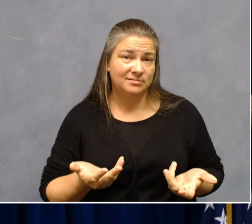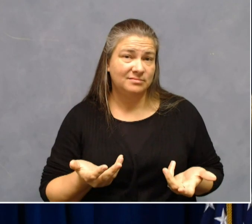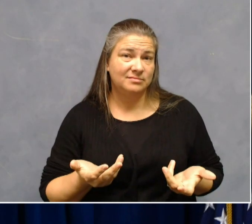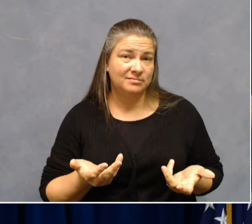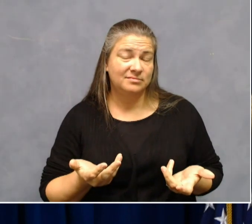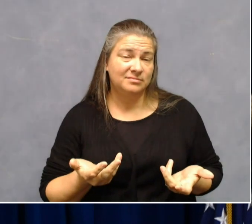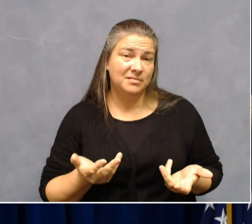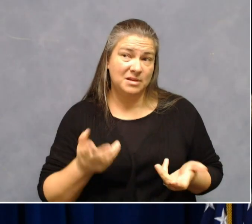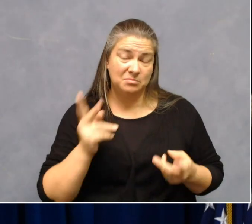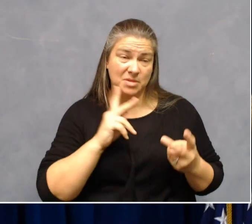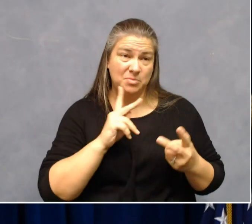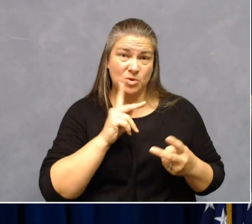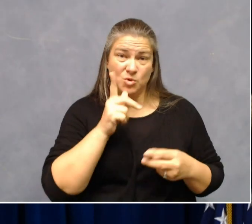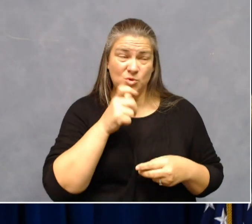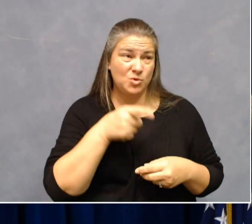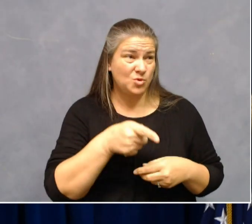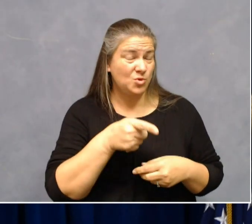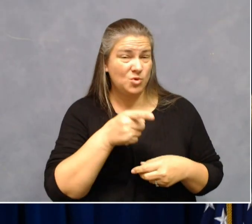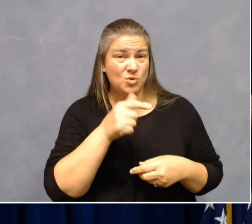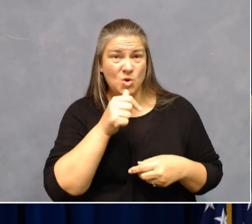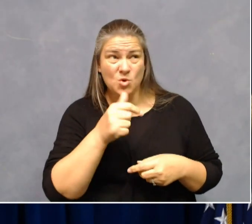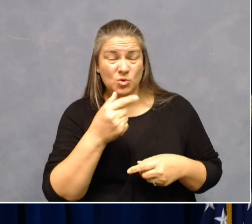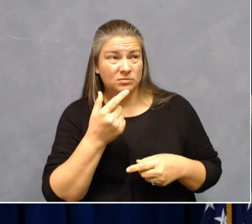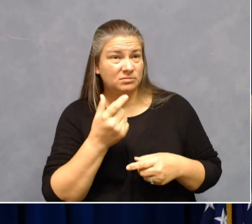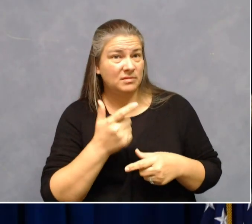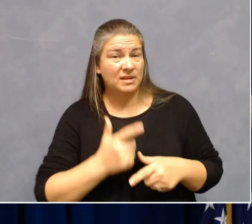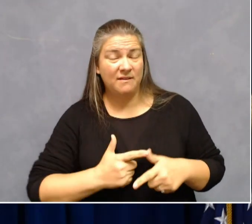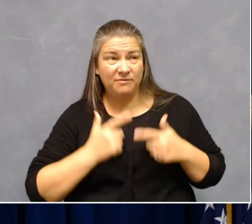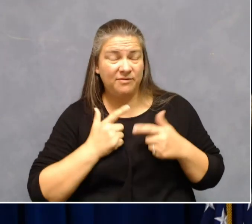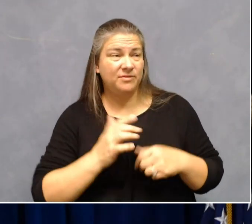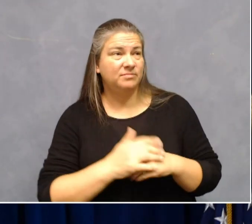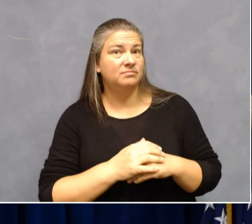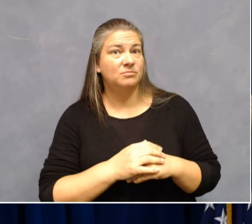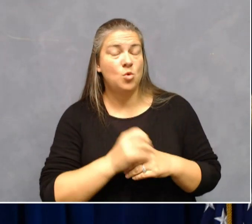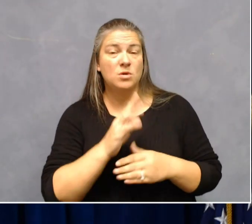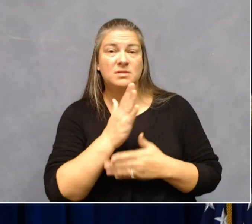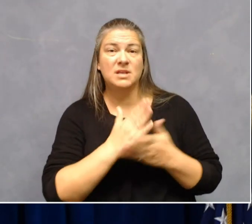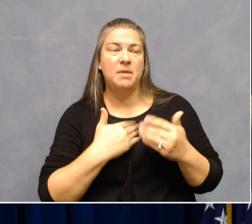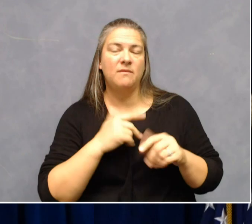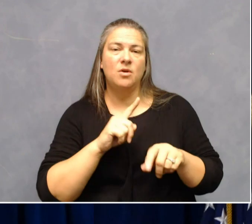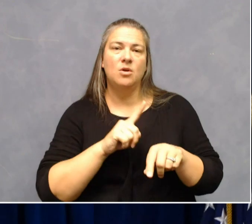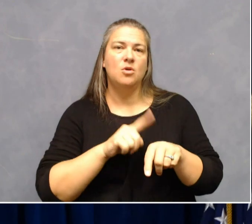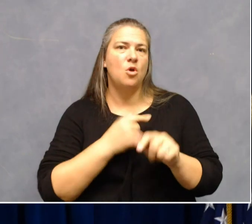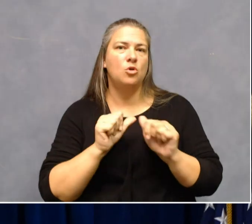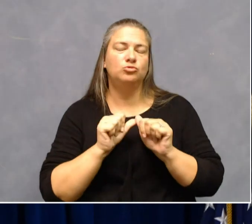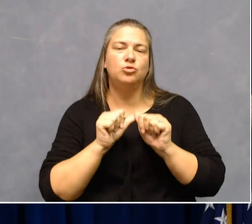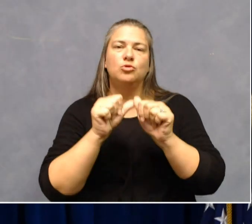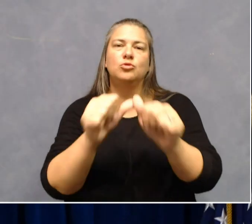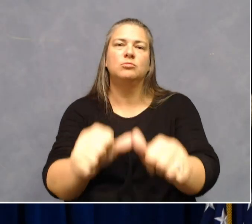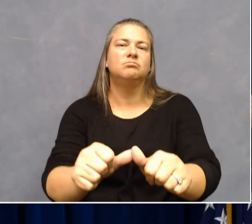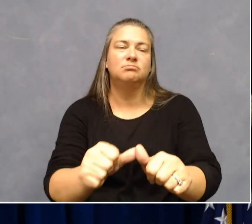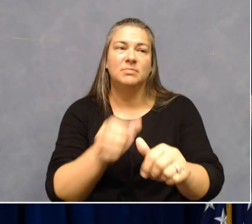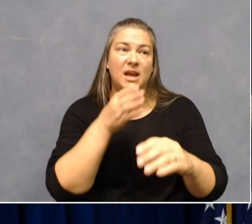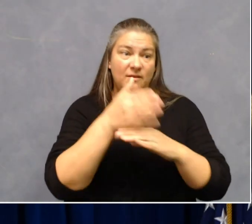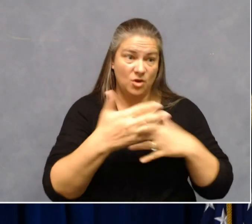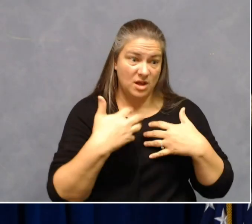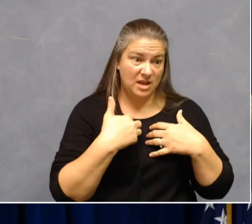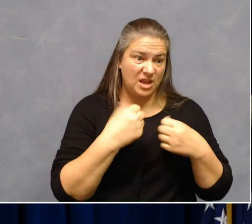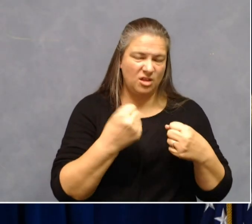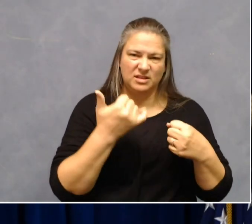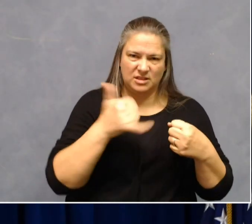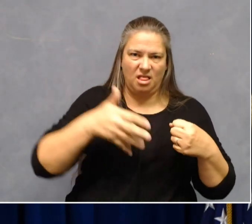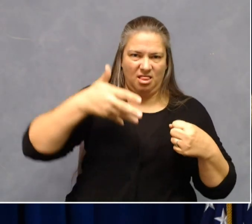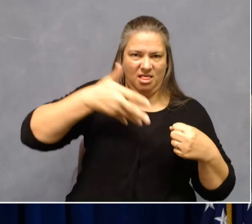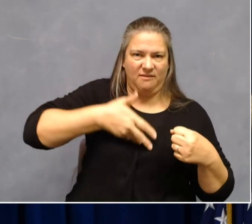people who suffer what appear to even be long-term health complications. We must do